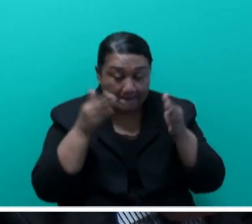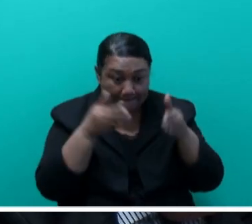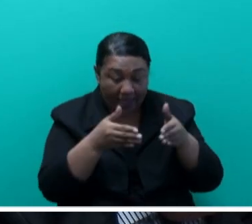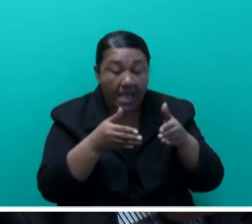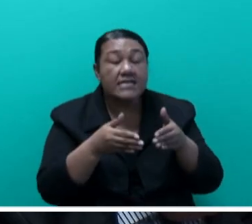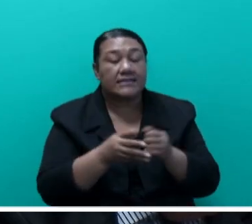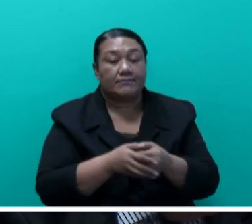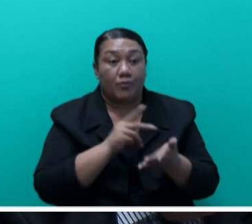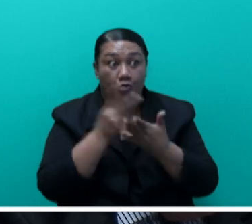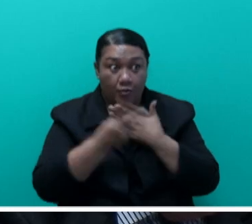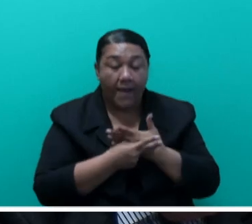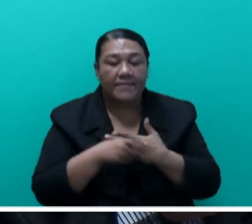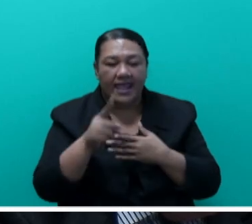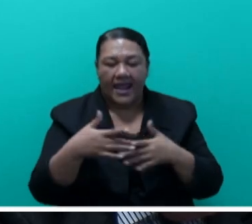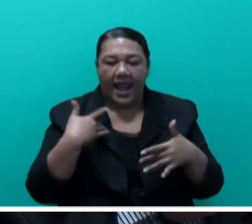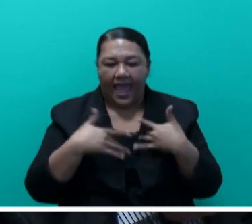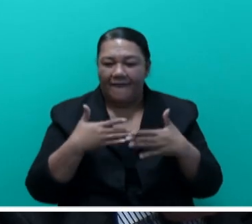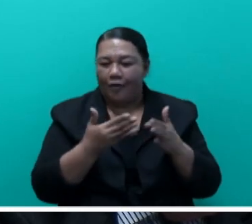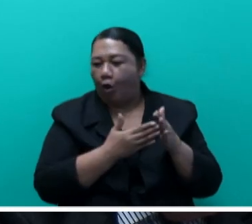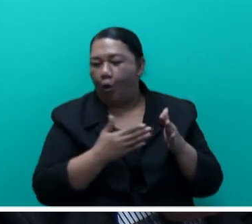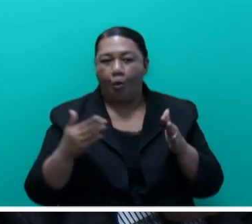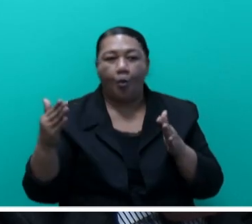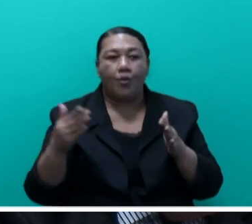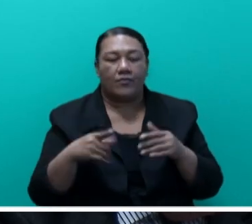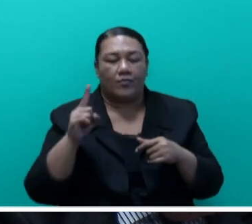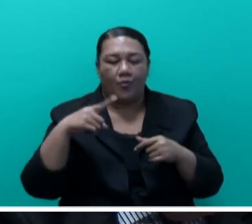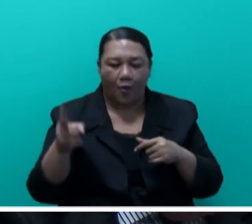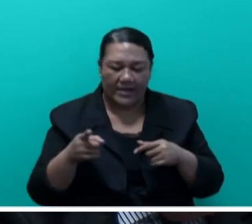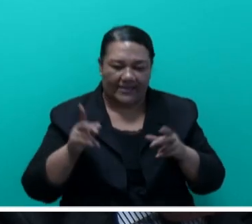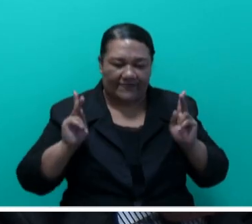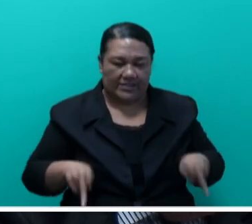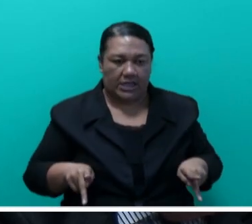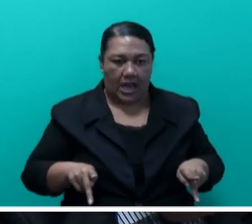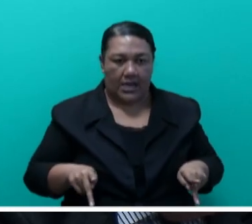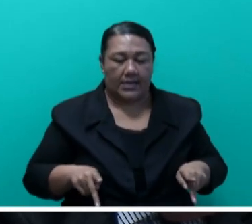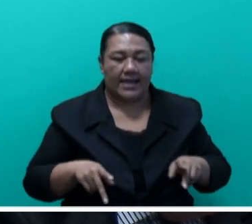encourage lifelong participation in physical activity, from youth